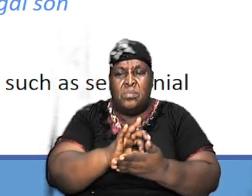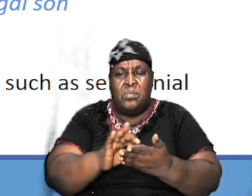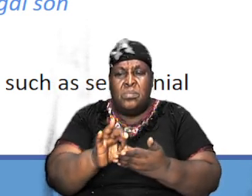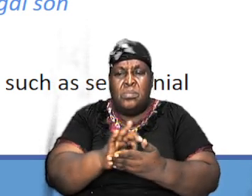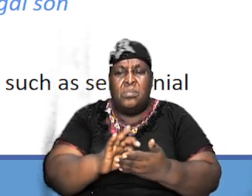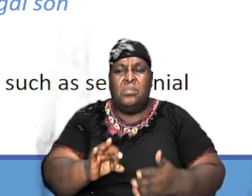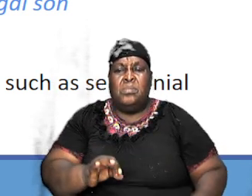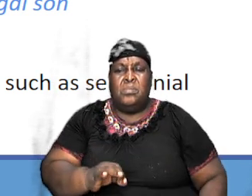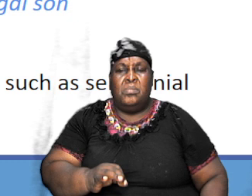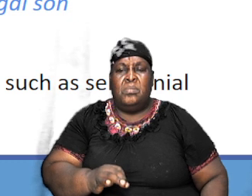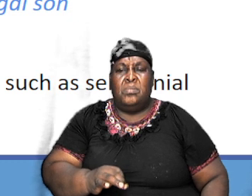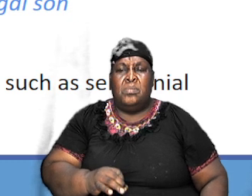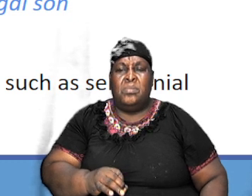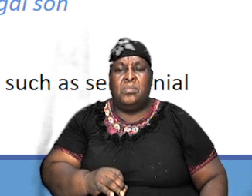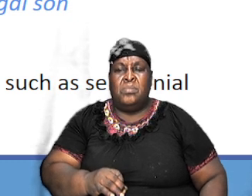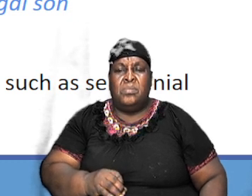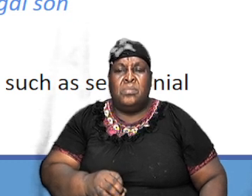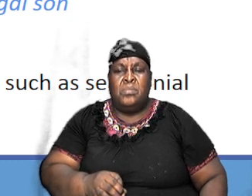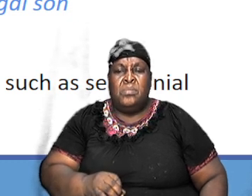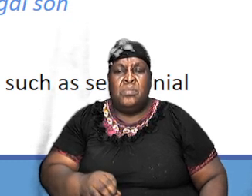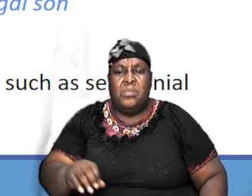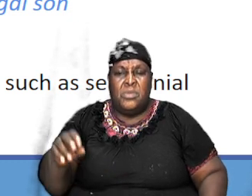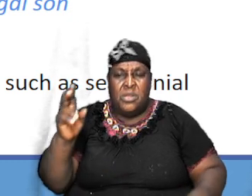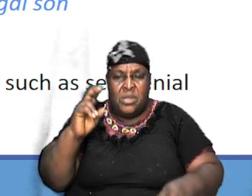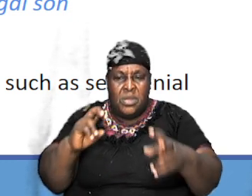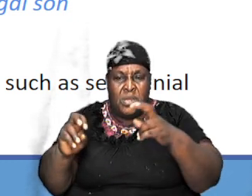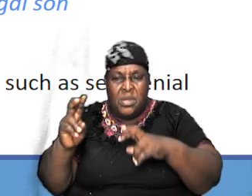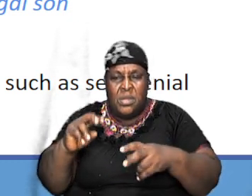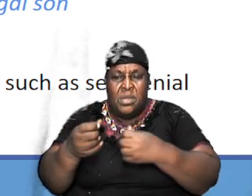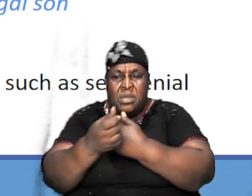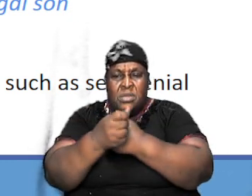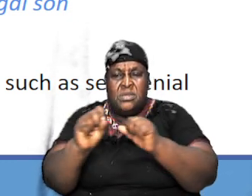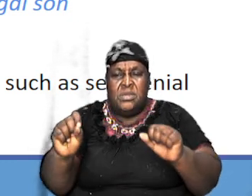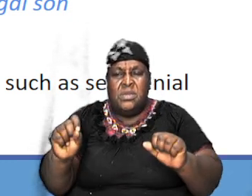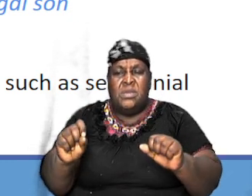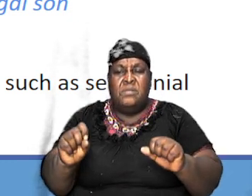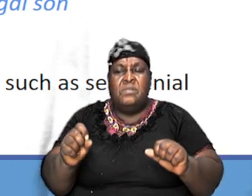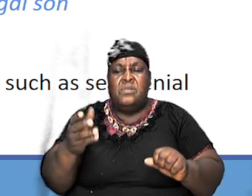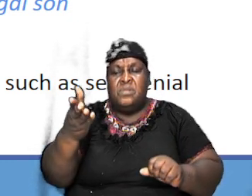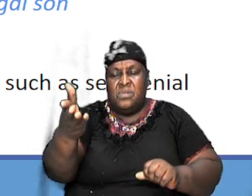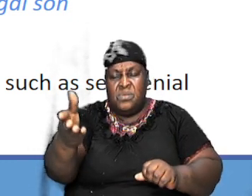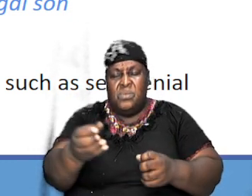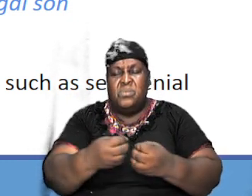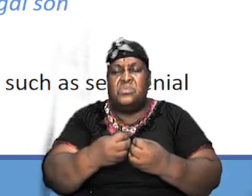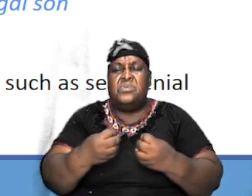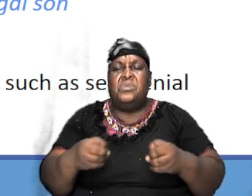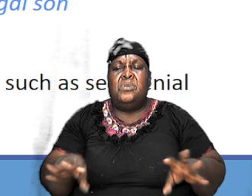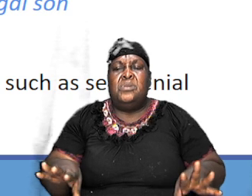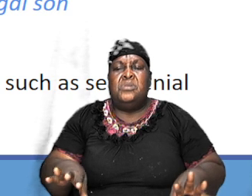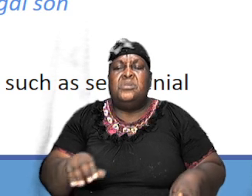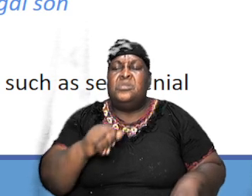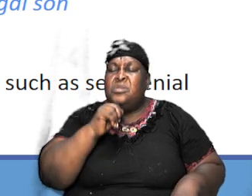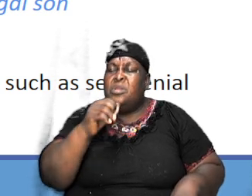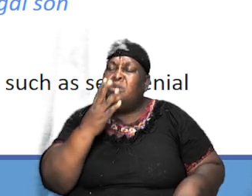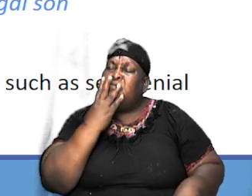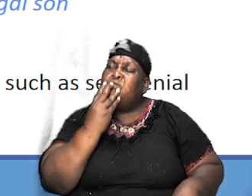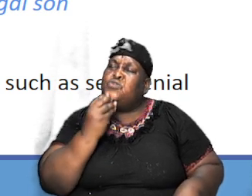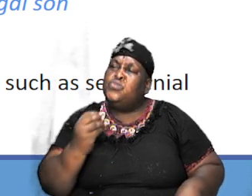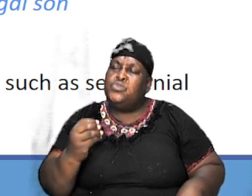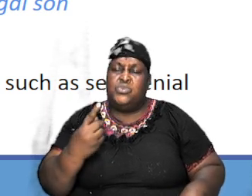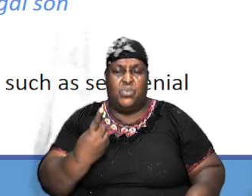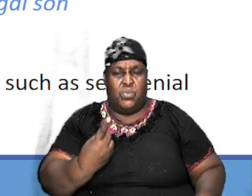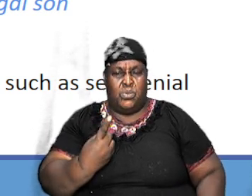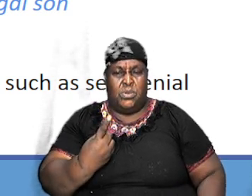geared towards, you know, seeking and saving those that was lost. Not just the Jews now,